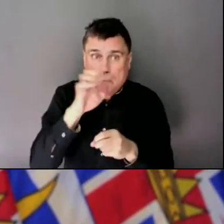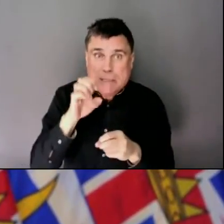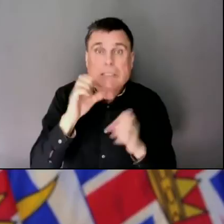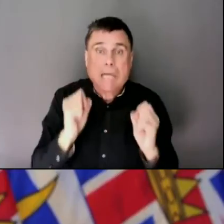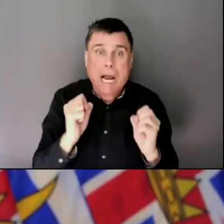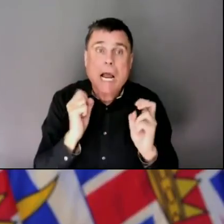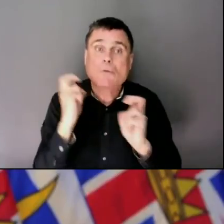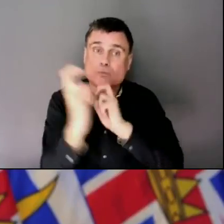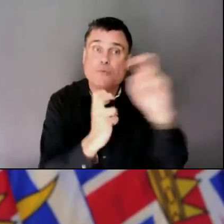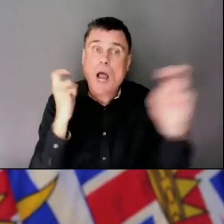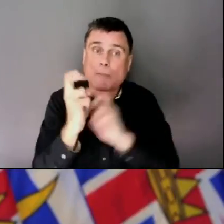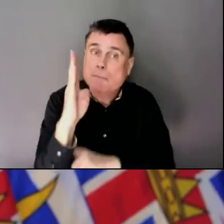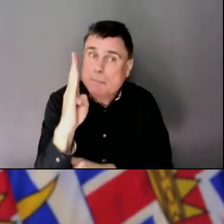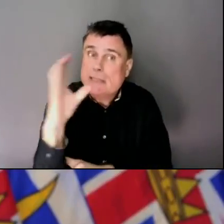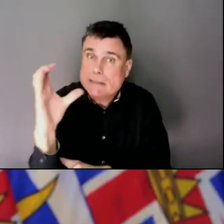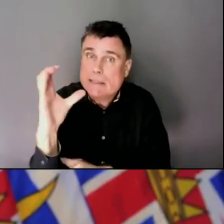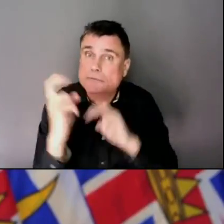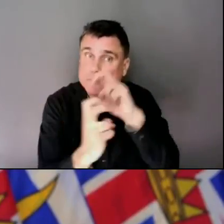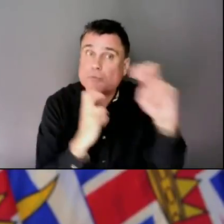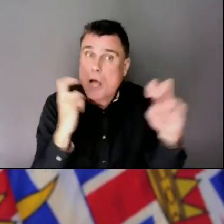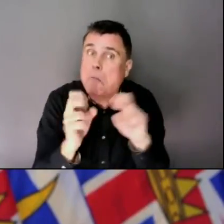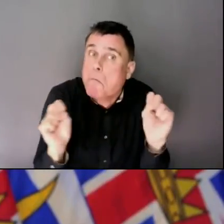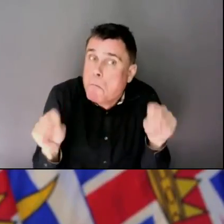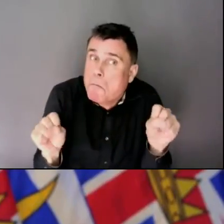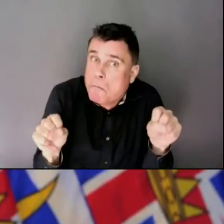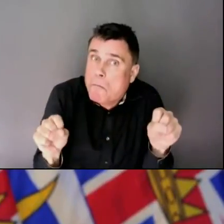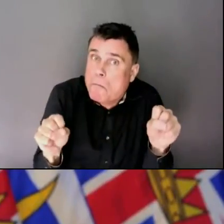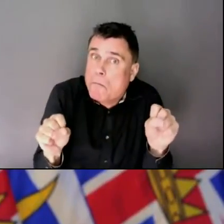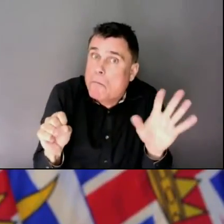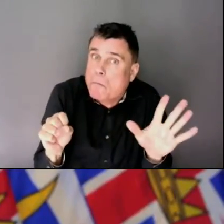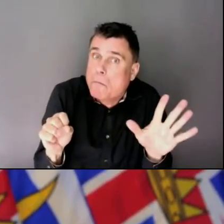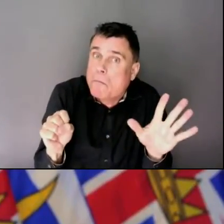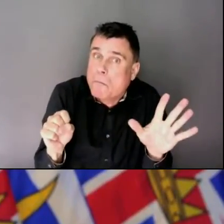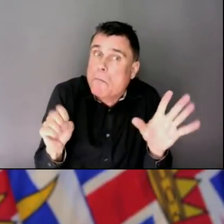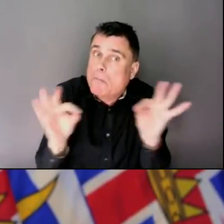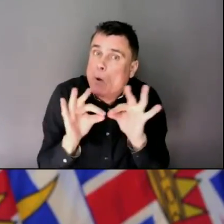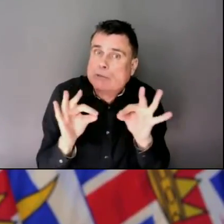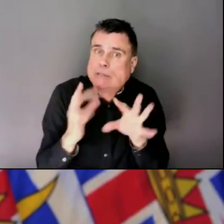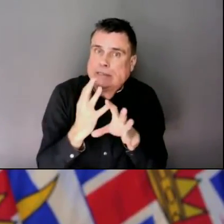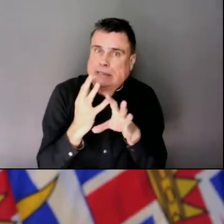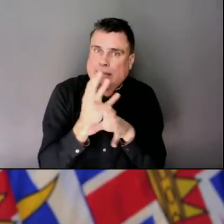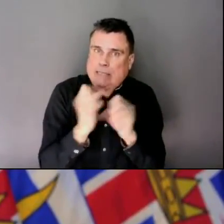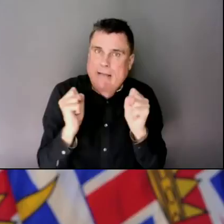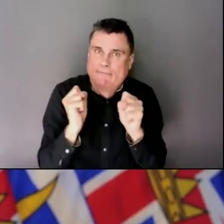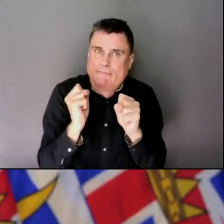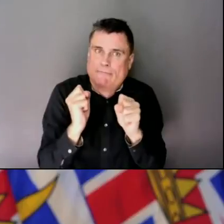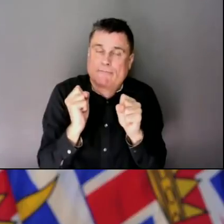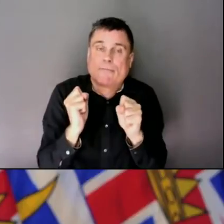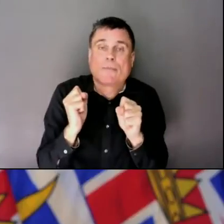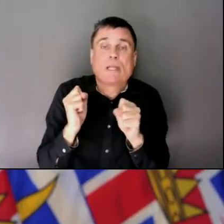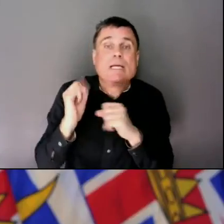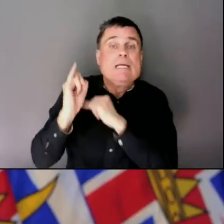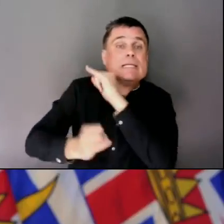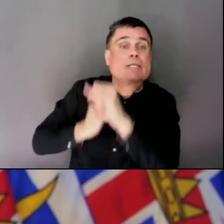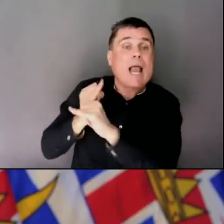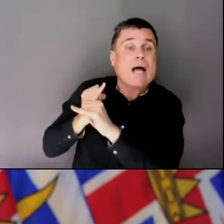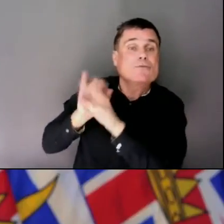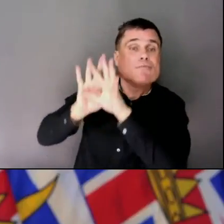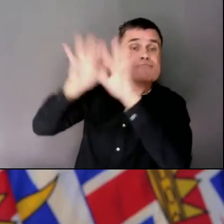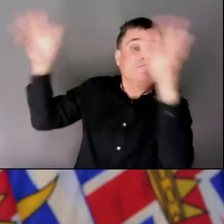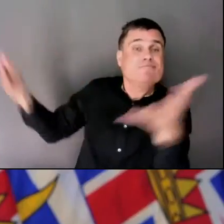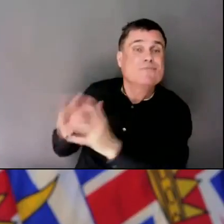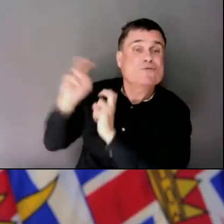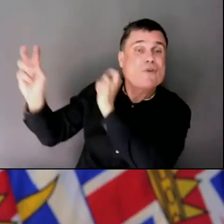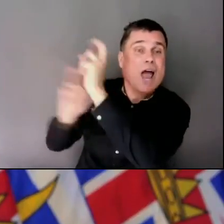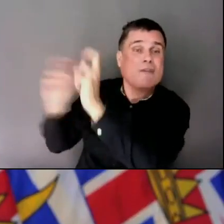not realistic to think there's going to be a lot of safe international travel by this summer. That is something that's going to take